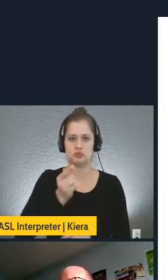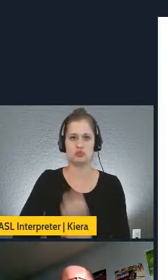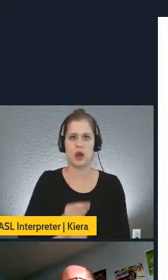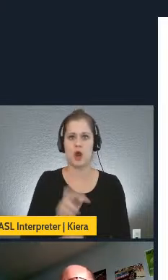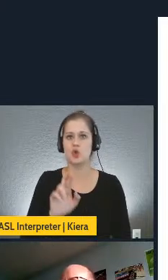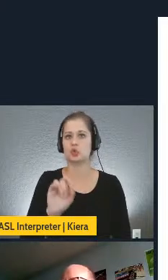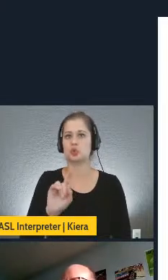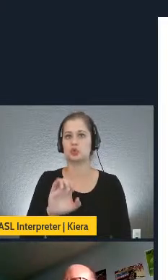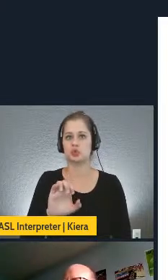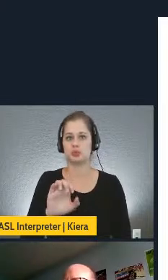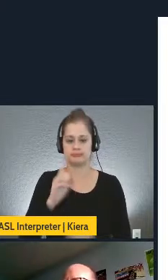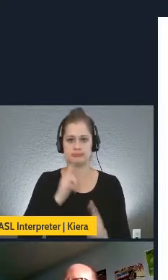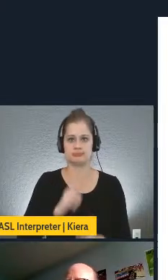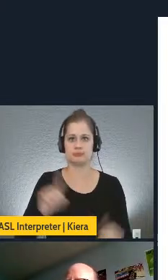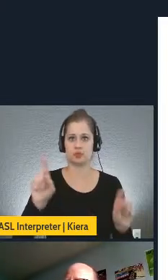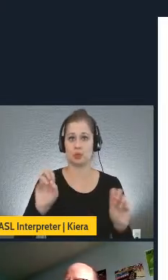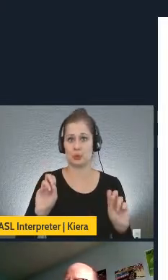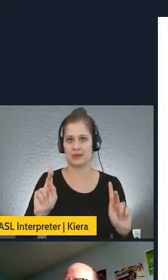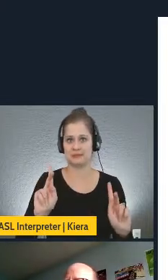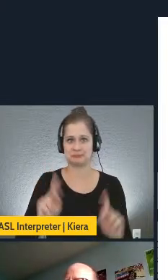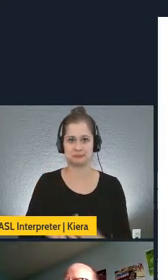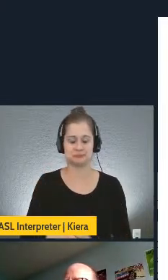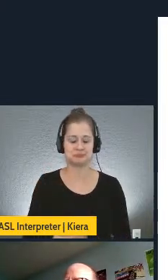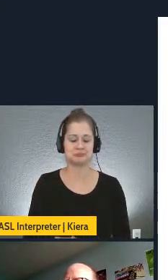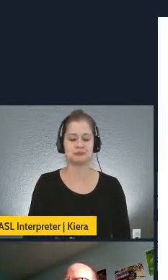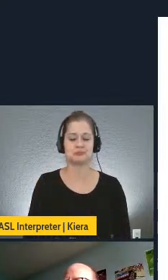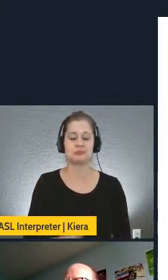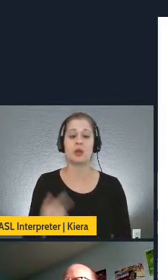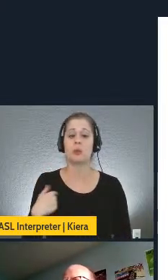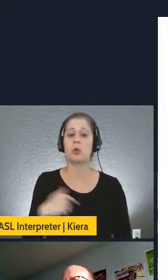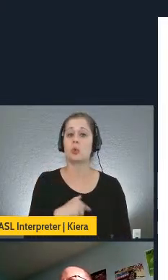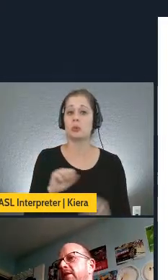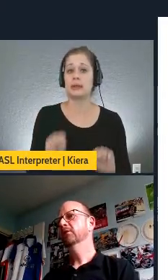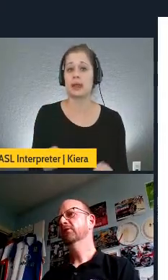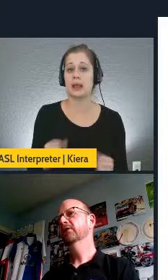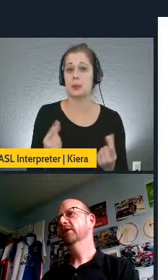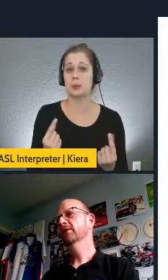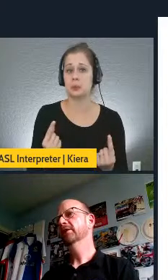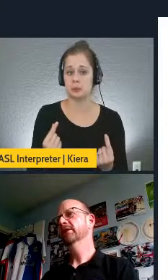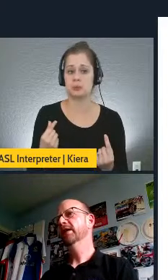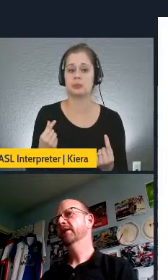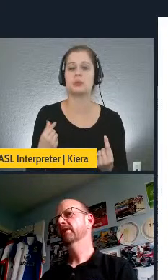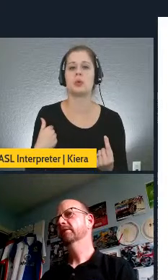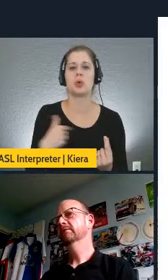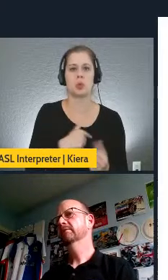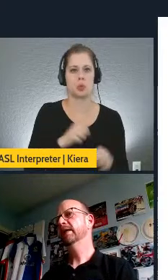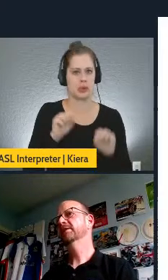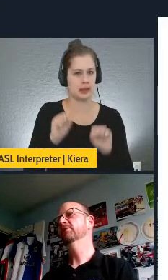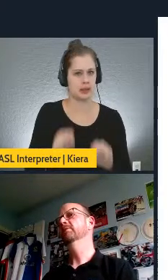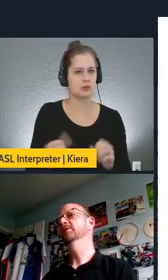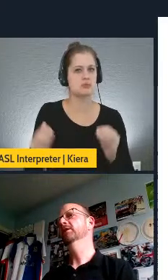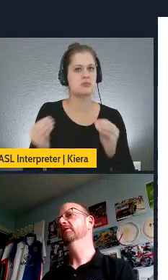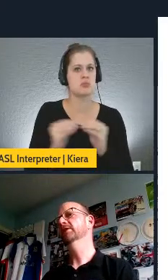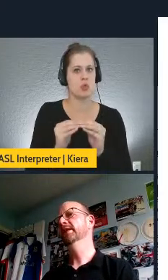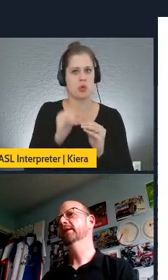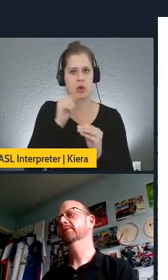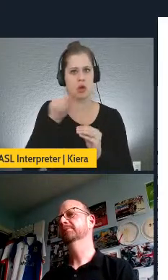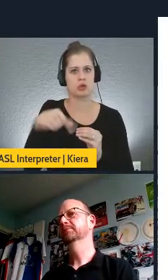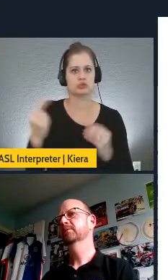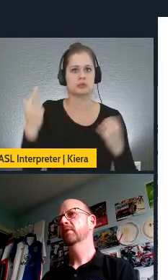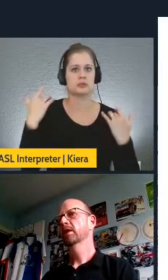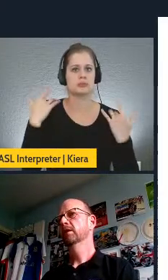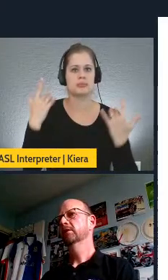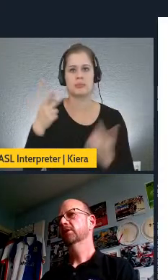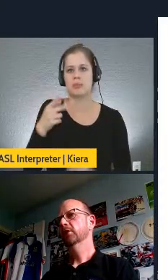okay. And what we can actually do is we can actually go further than having passive observers